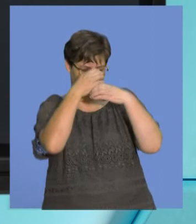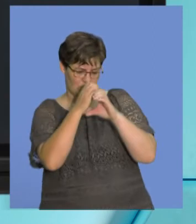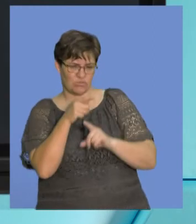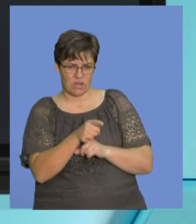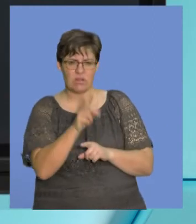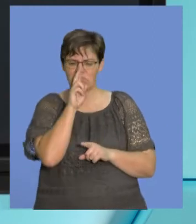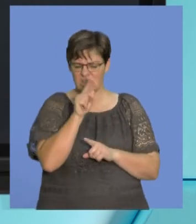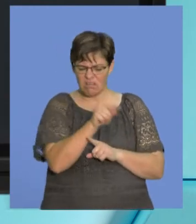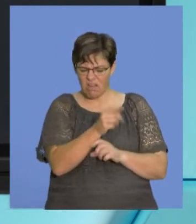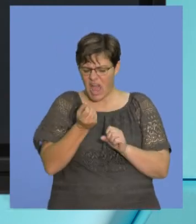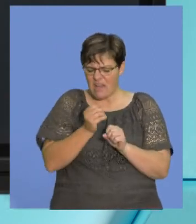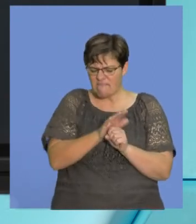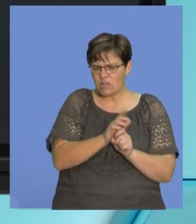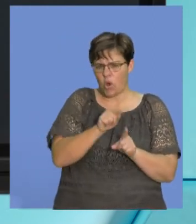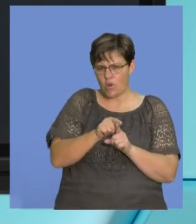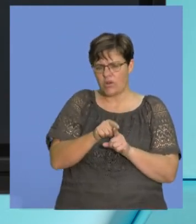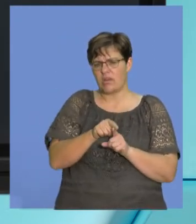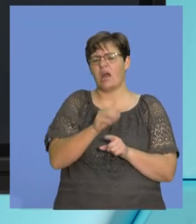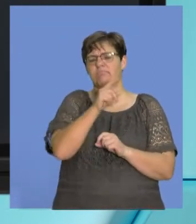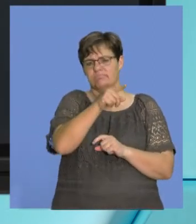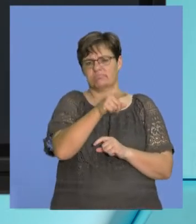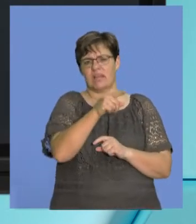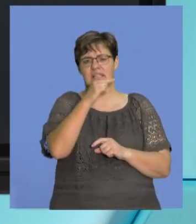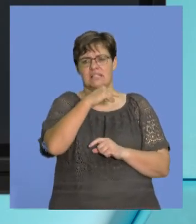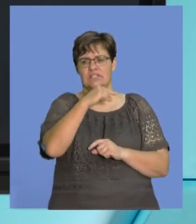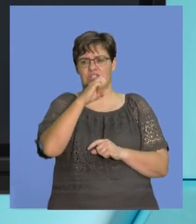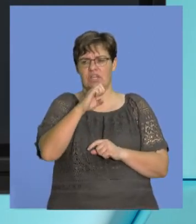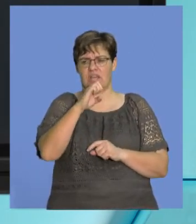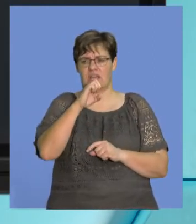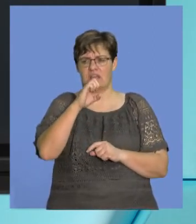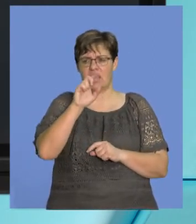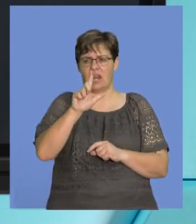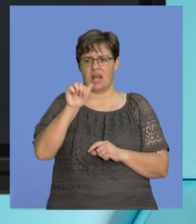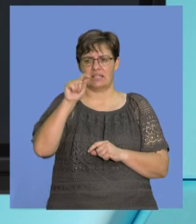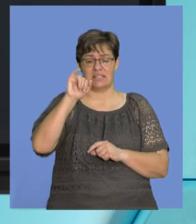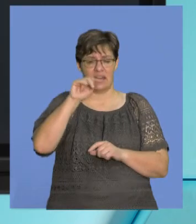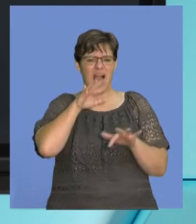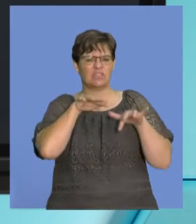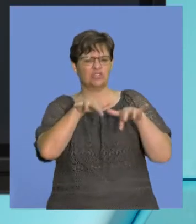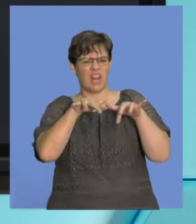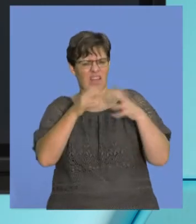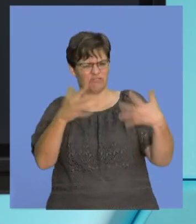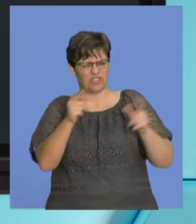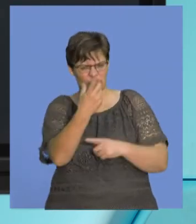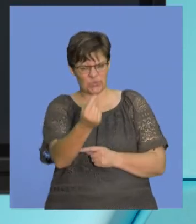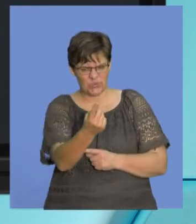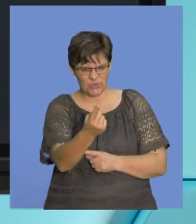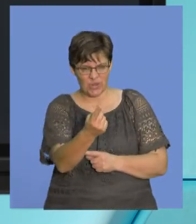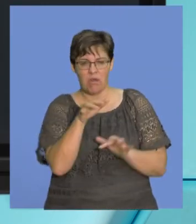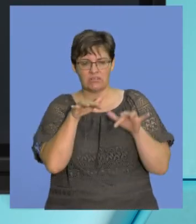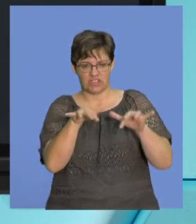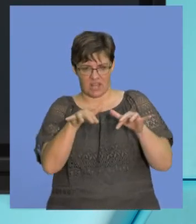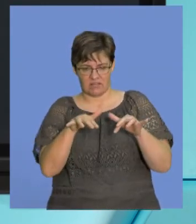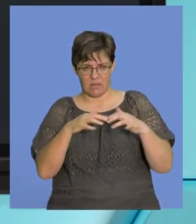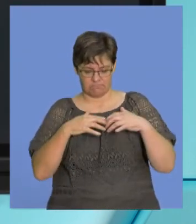labs to look at the effect of bromelain on the enzymes present in gelatin. So when you've prepared jelly before, you know